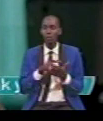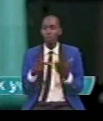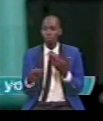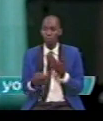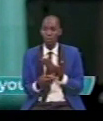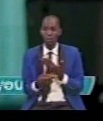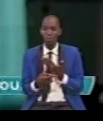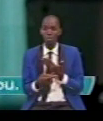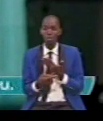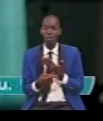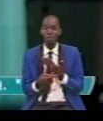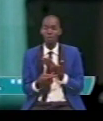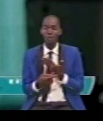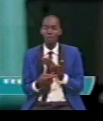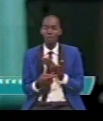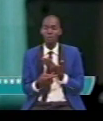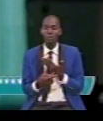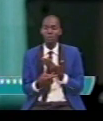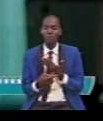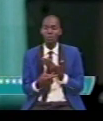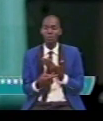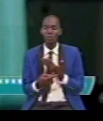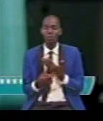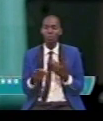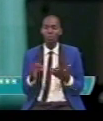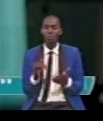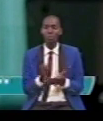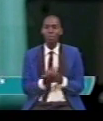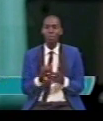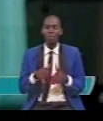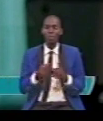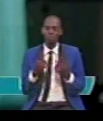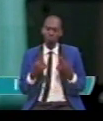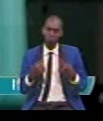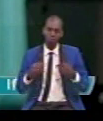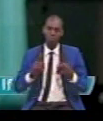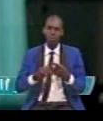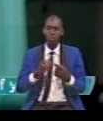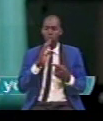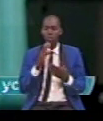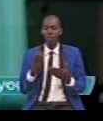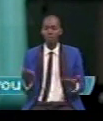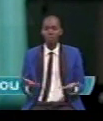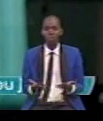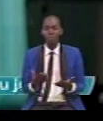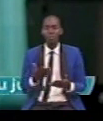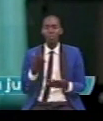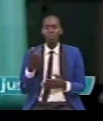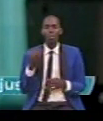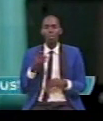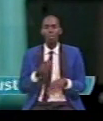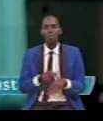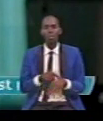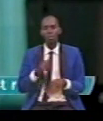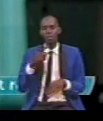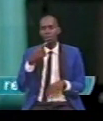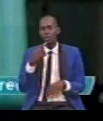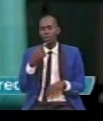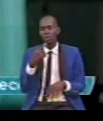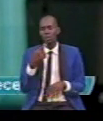at Kuhilo Stadium. Then that's how I made an effort and come here. Then there was a time where I said, try